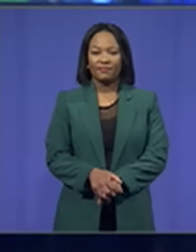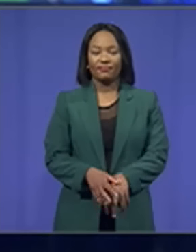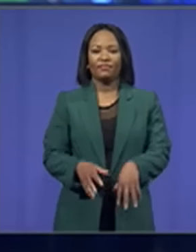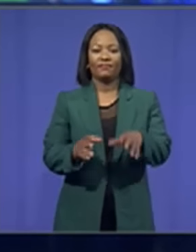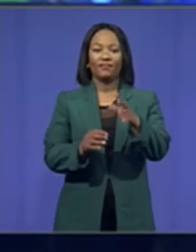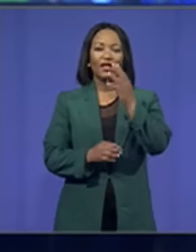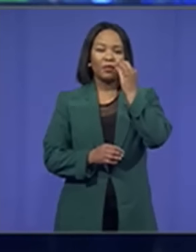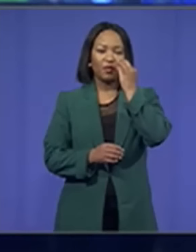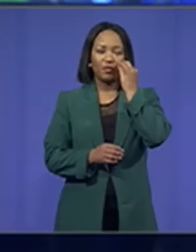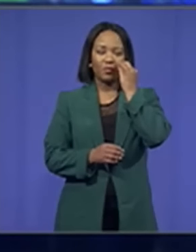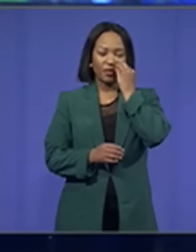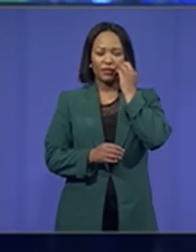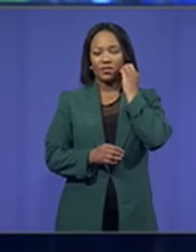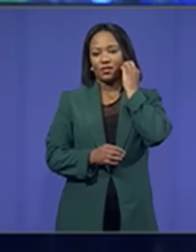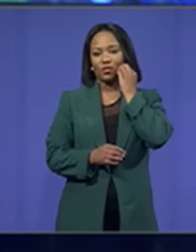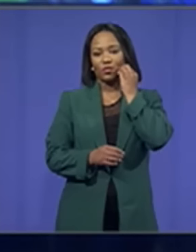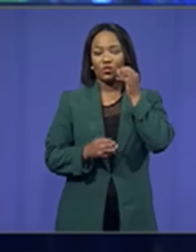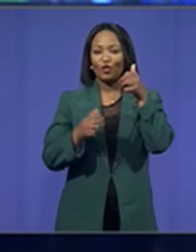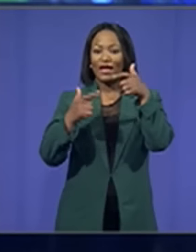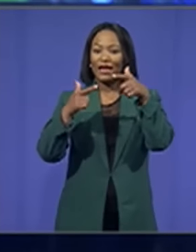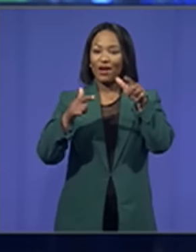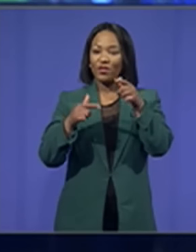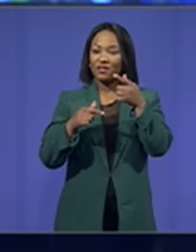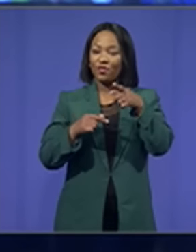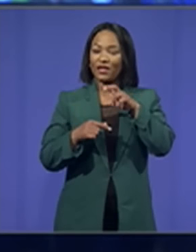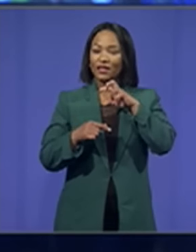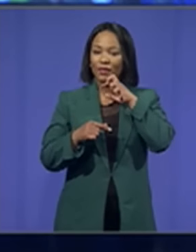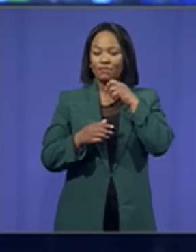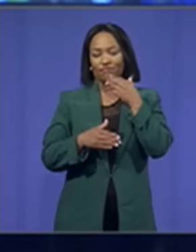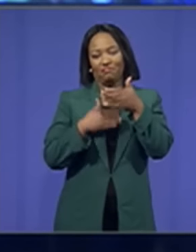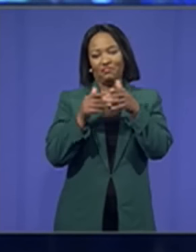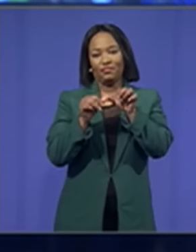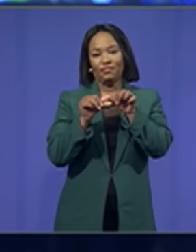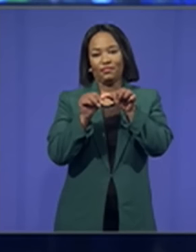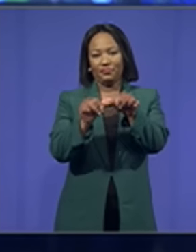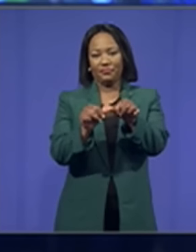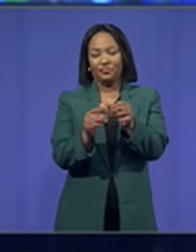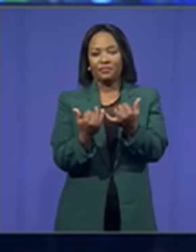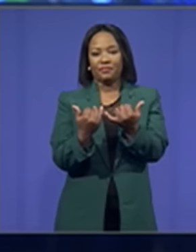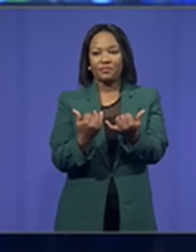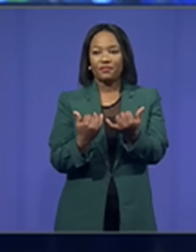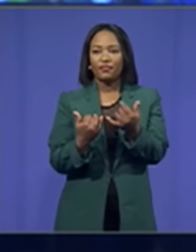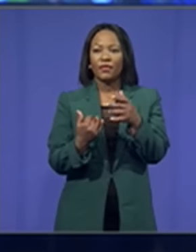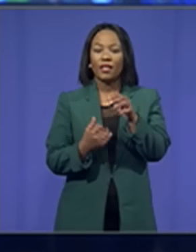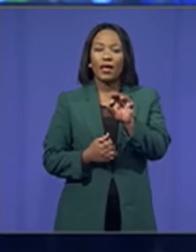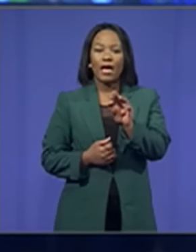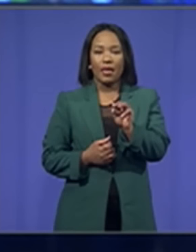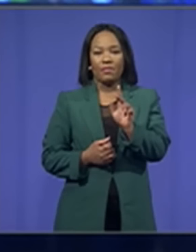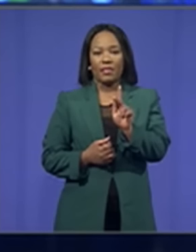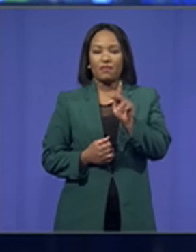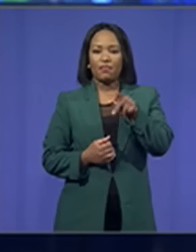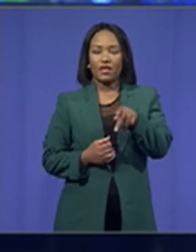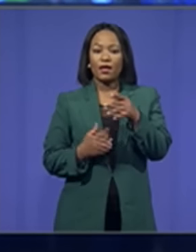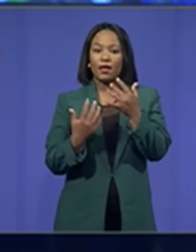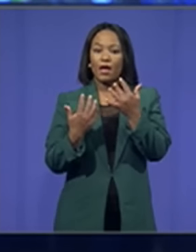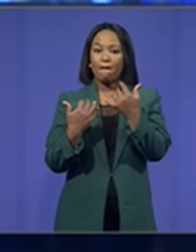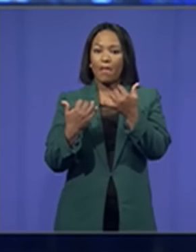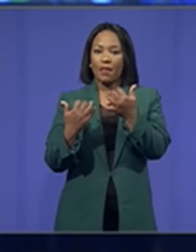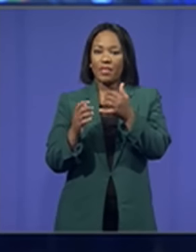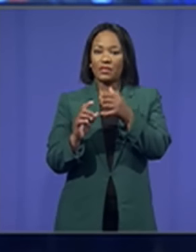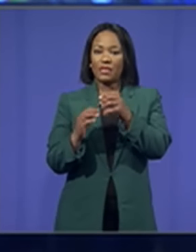Ditaba ka puo ya marena ya Sesotho di tswela pele ho SABC Thulo le hae. Setho sa mokga wa dipolotiki wa MKP Parlamenteng Vusi Shongwe